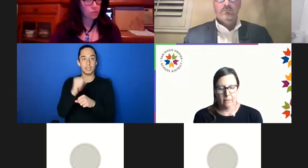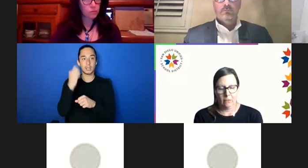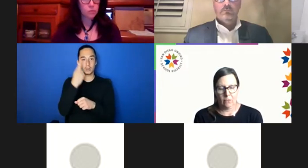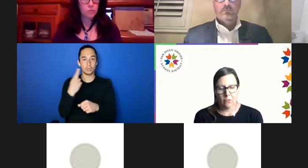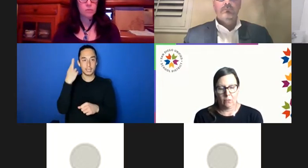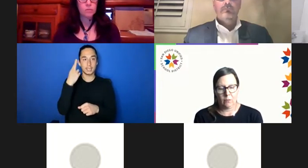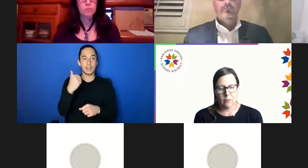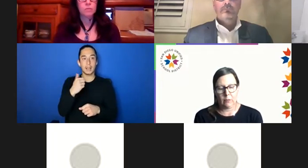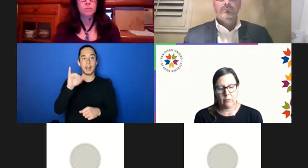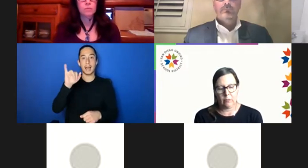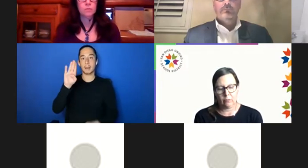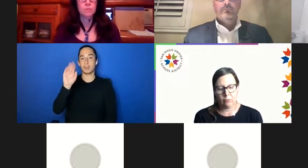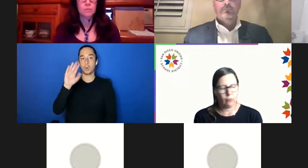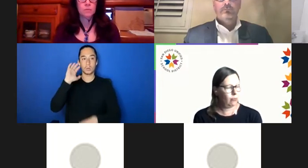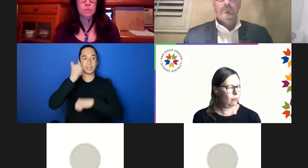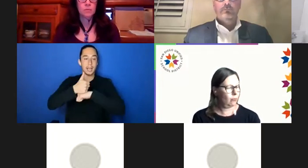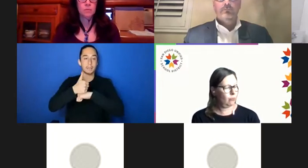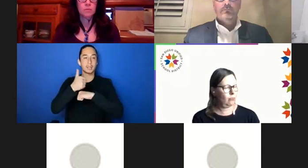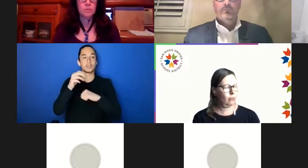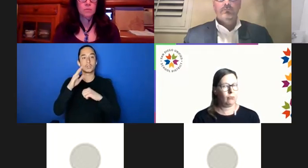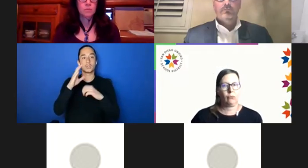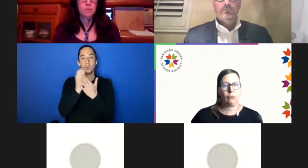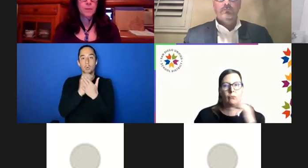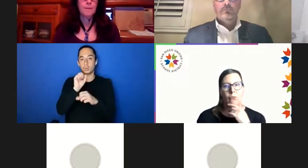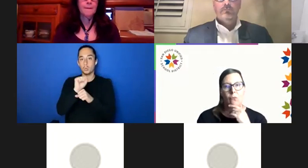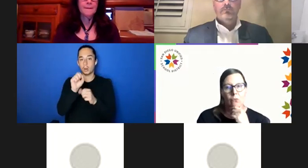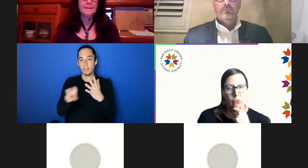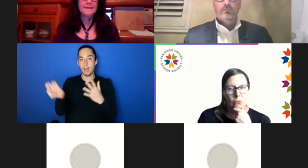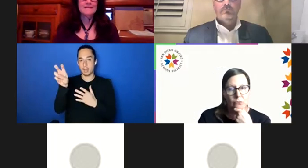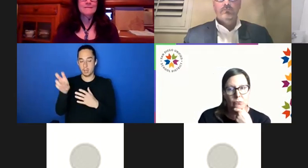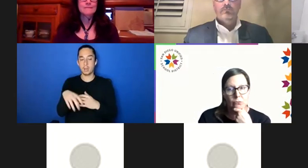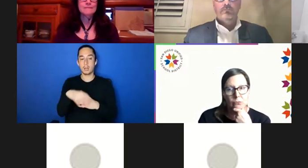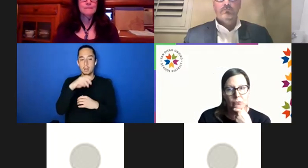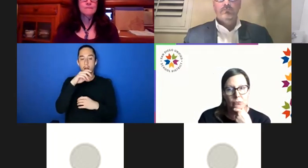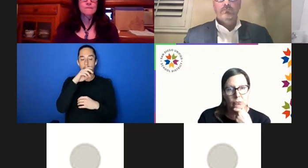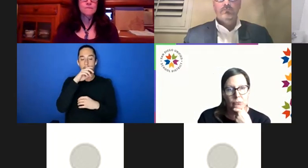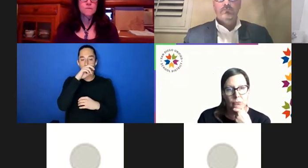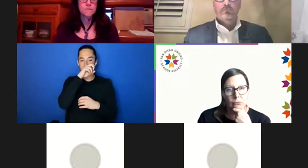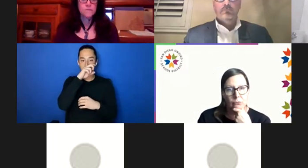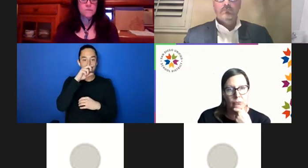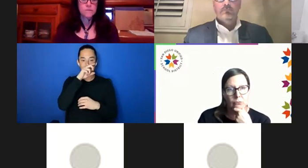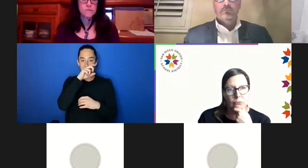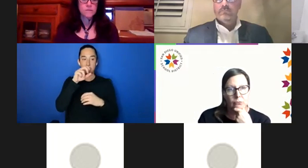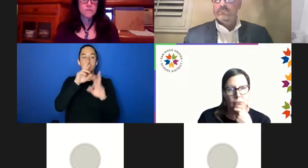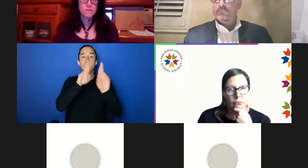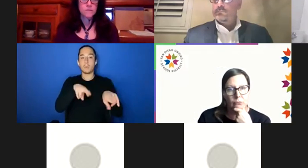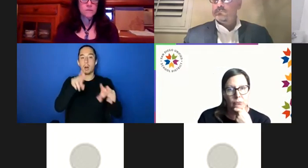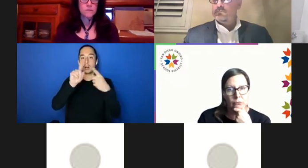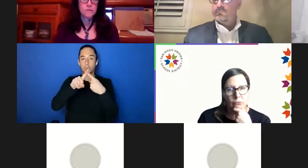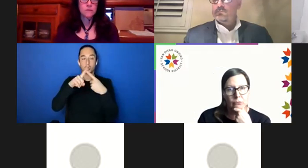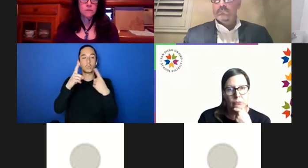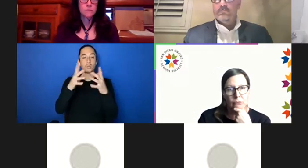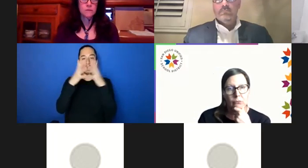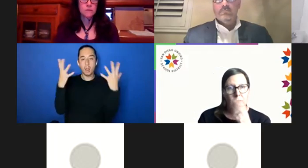reason that IBO established the coursework pathway. It was done in response to a lot